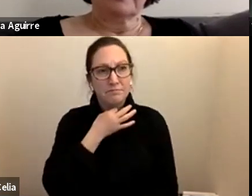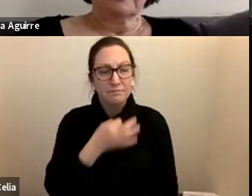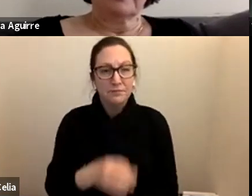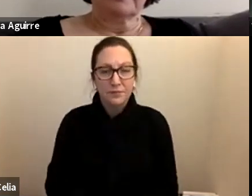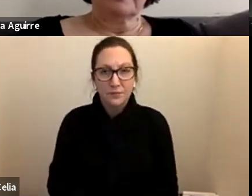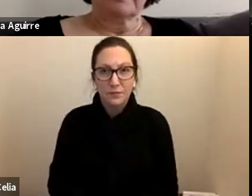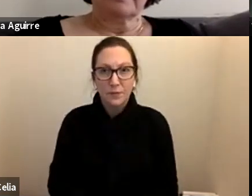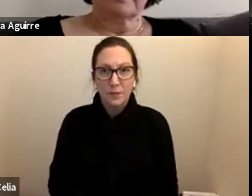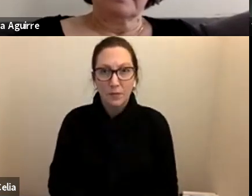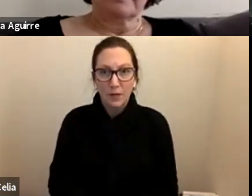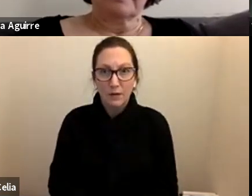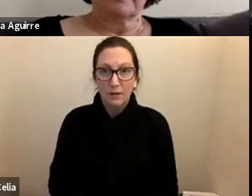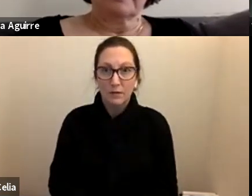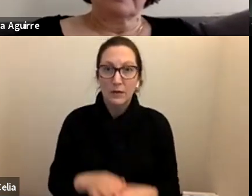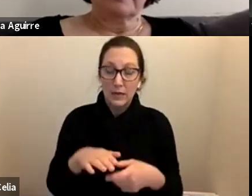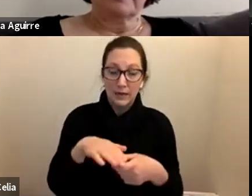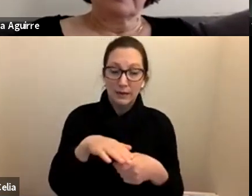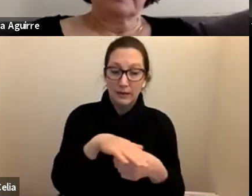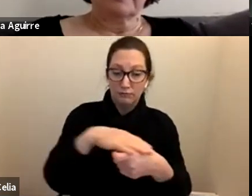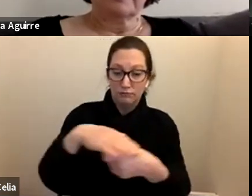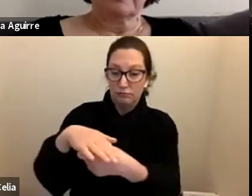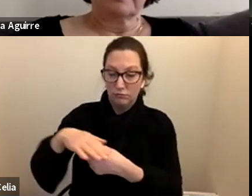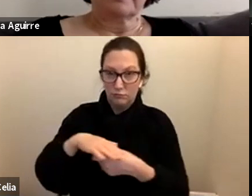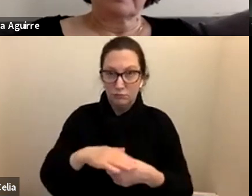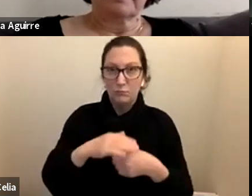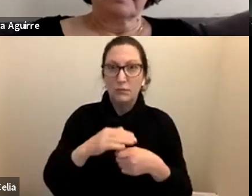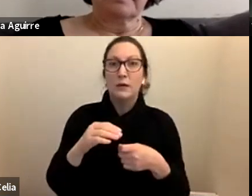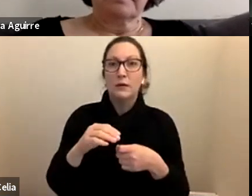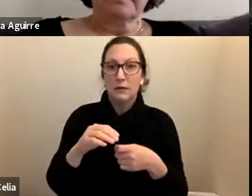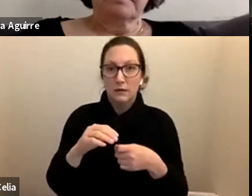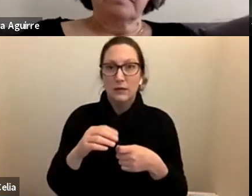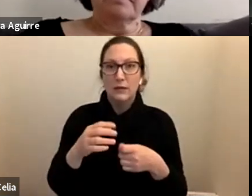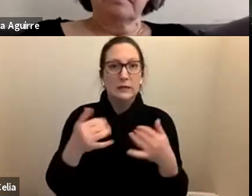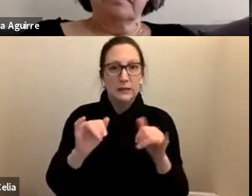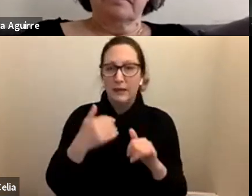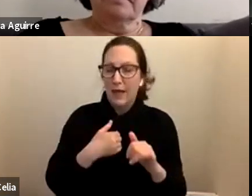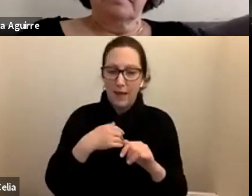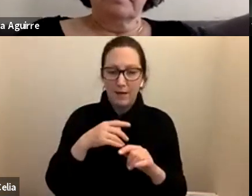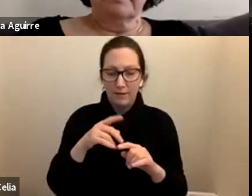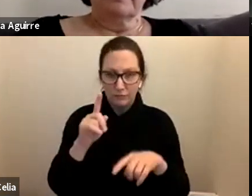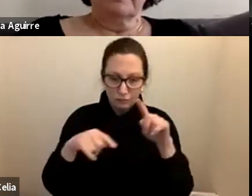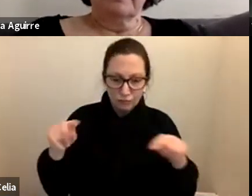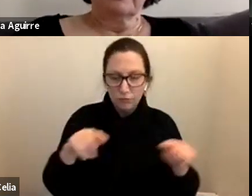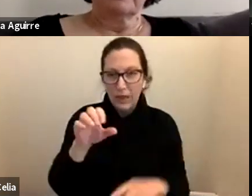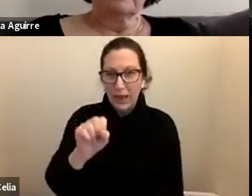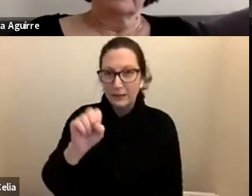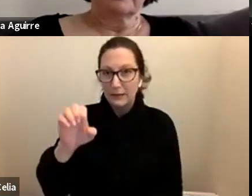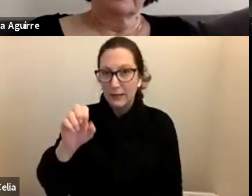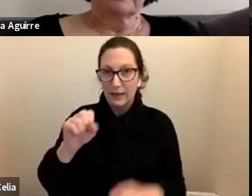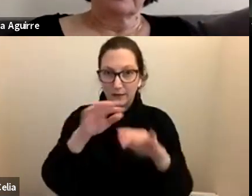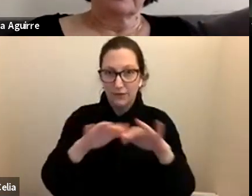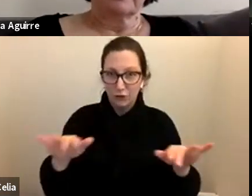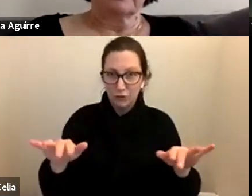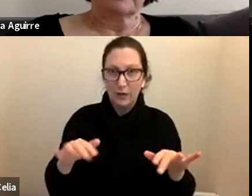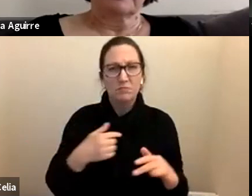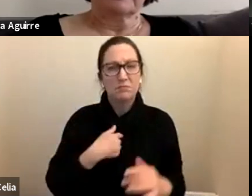we know that within zip codes, there's still a large amount of socioeconomic diversity. And I'm wondering if it's